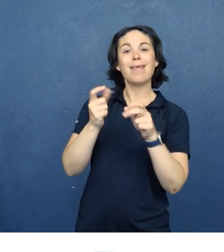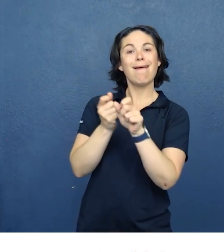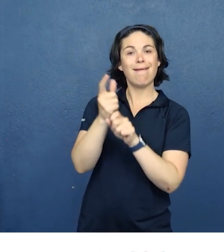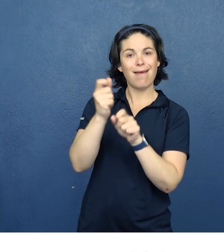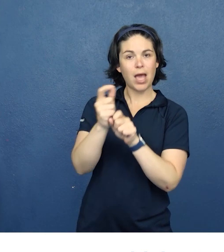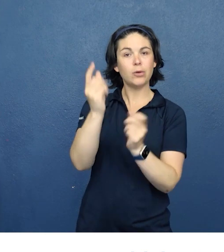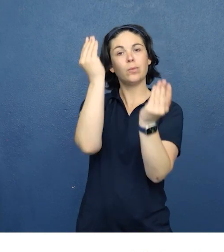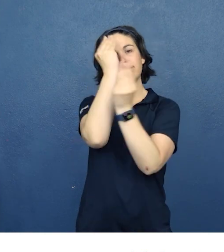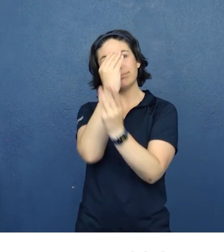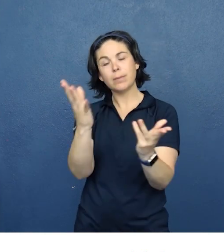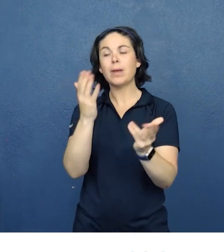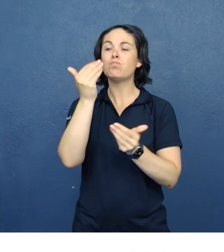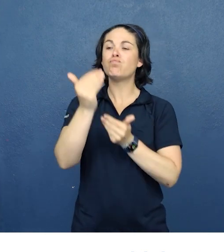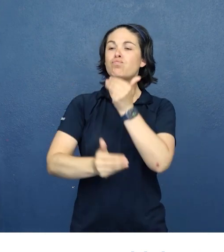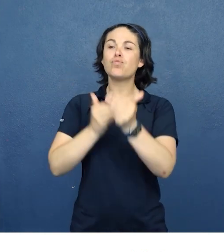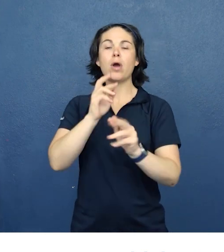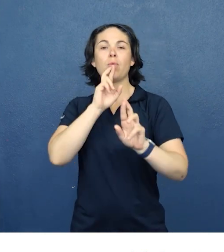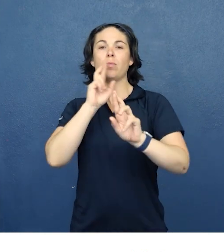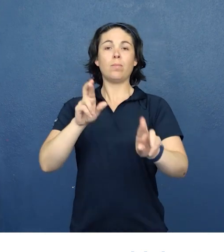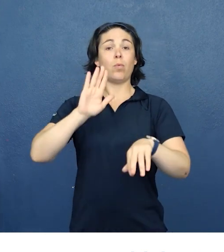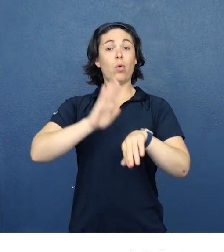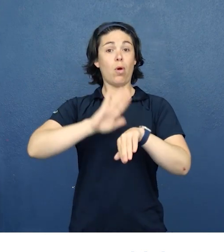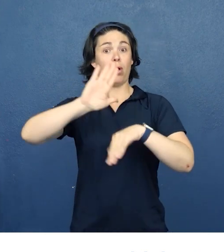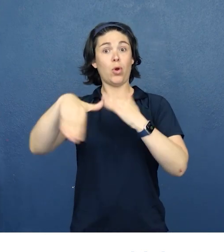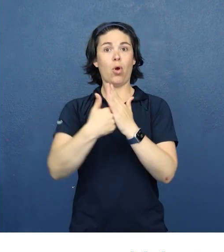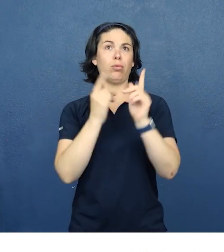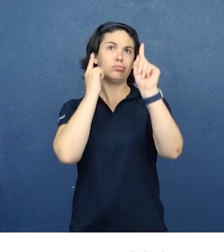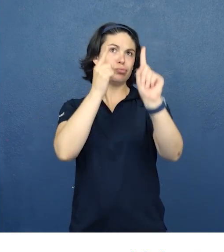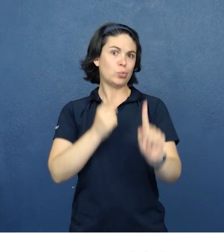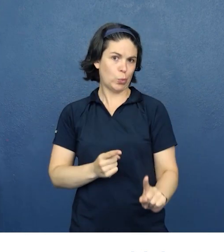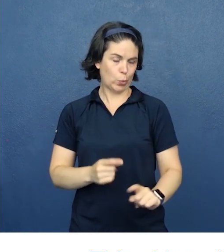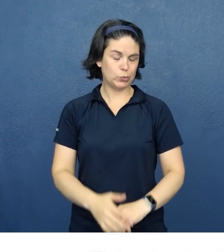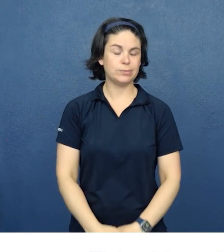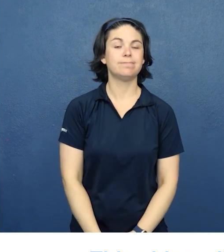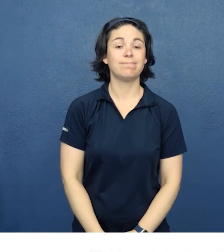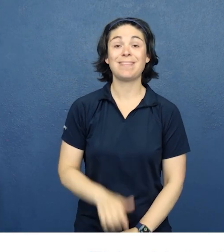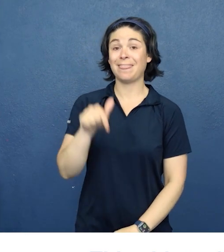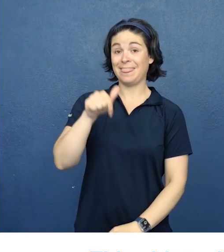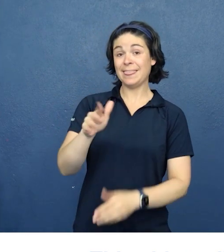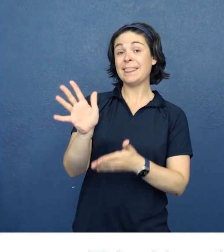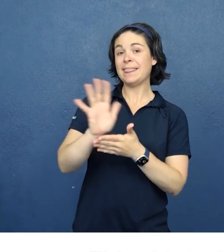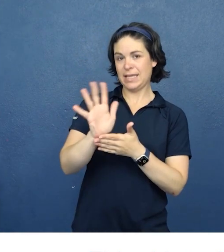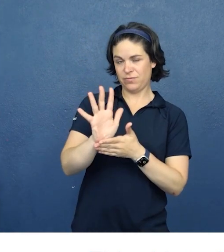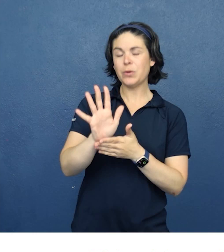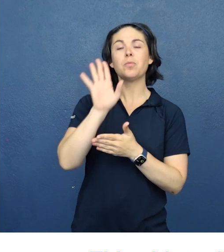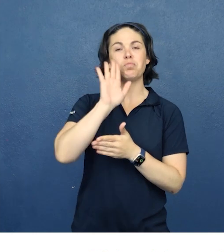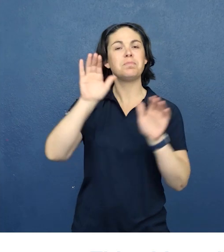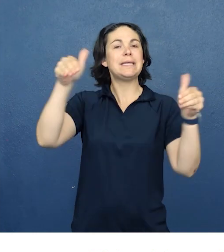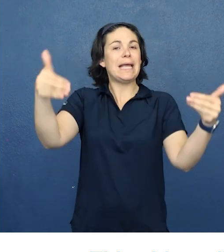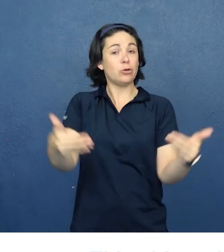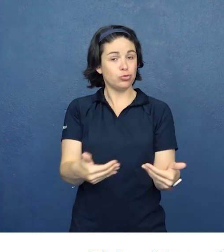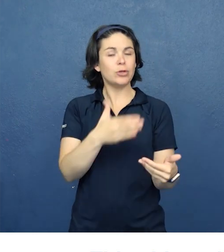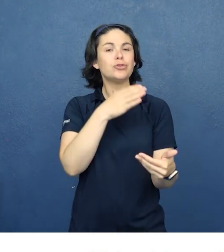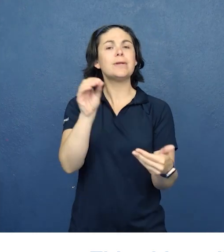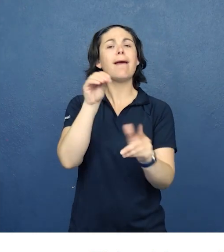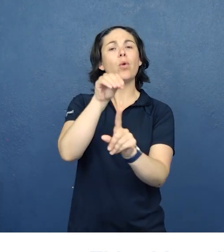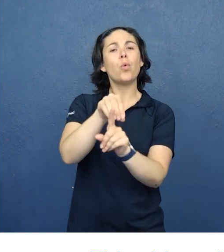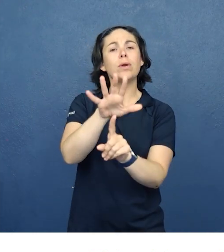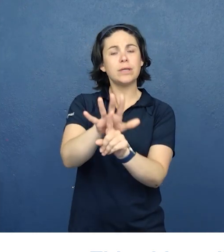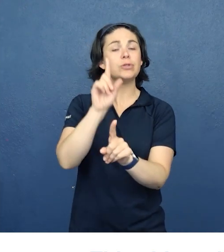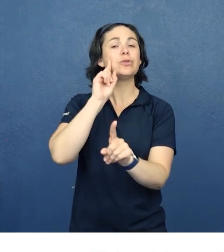annual update, which serves as a progress report on the 3-year plan goals. This video will serve as an introduction